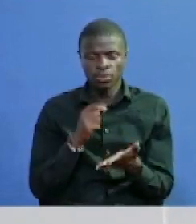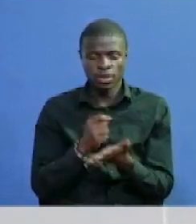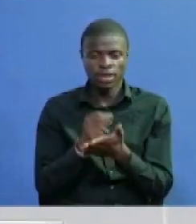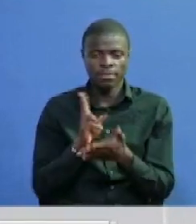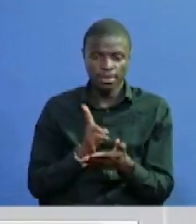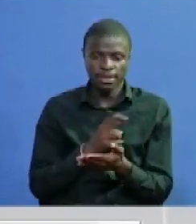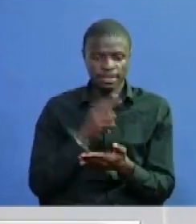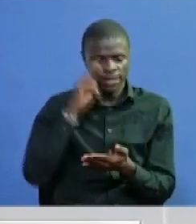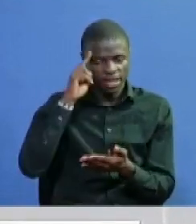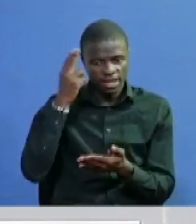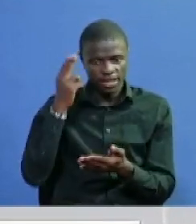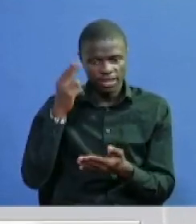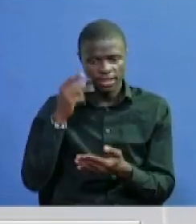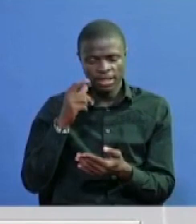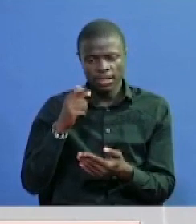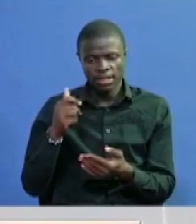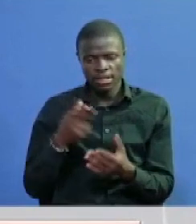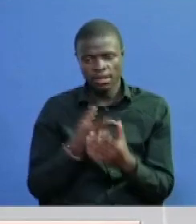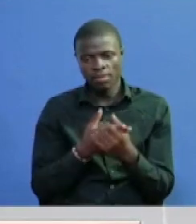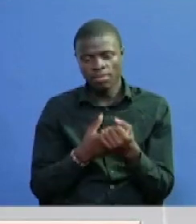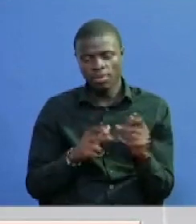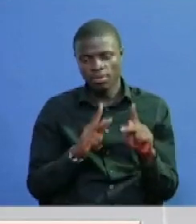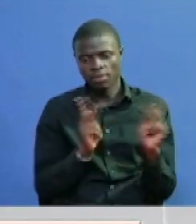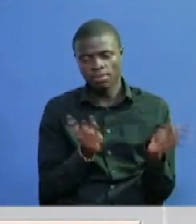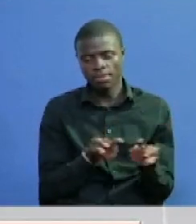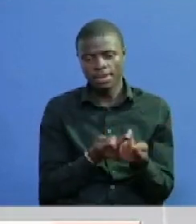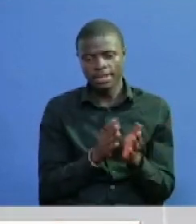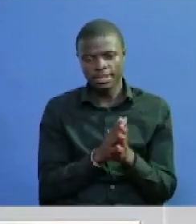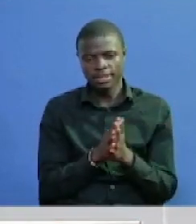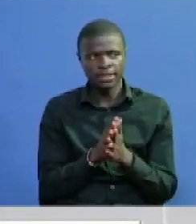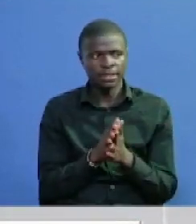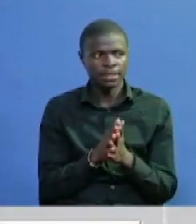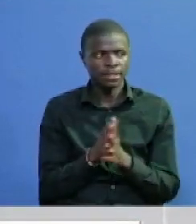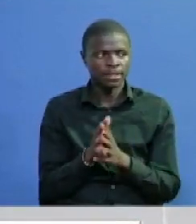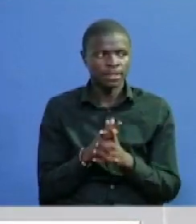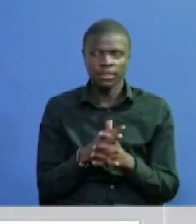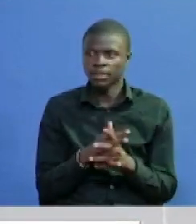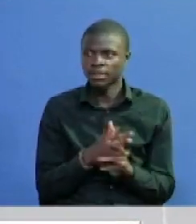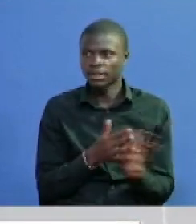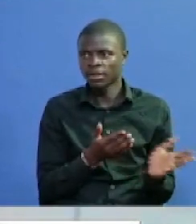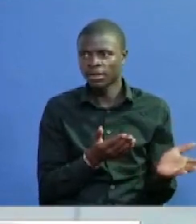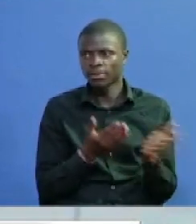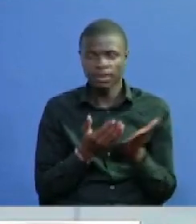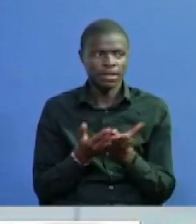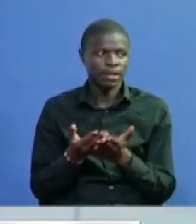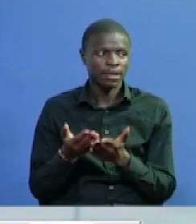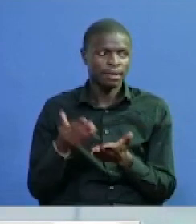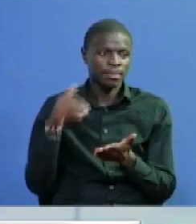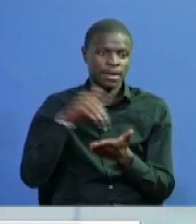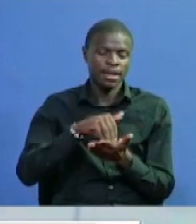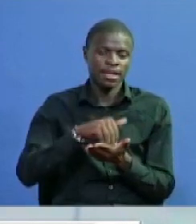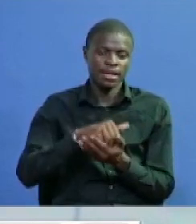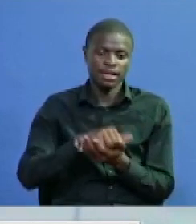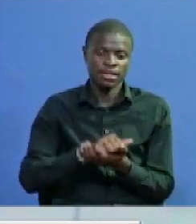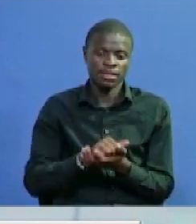for Kenya. Welcome back again to studio, Suba. I understand that you're not a new face here. Yes. Karibu tena.